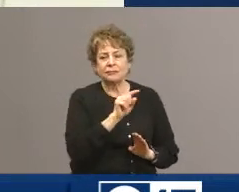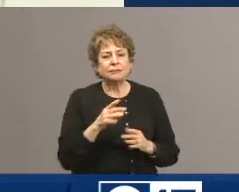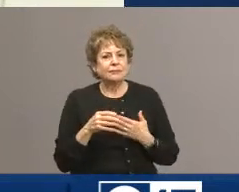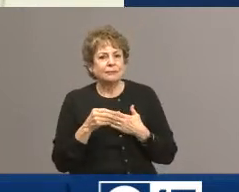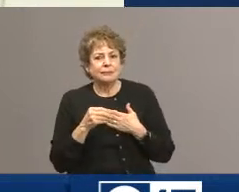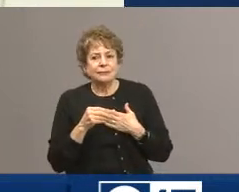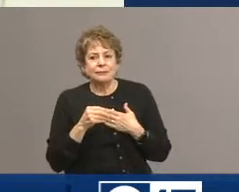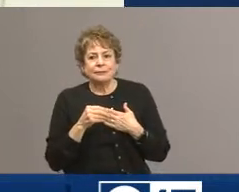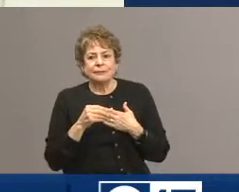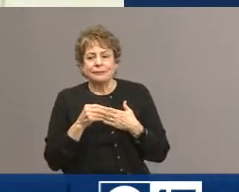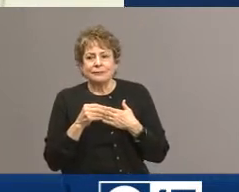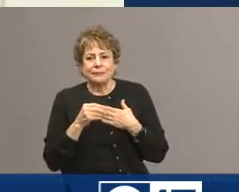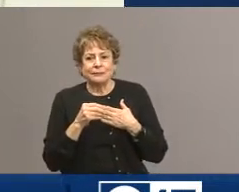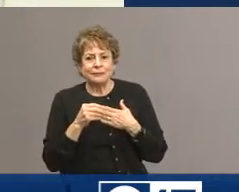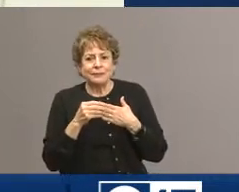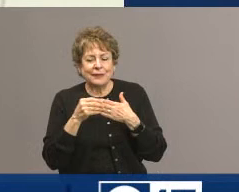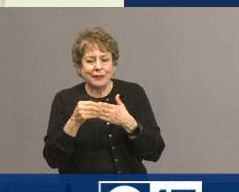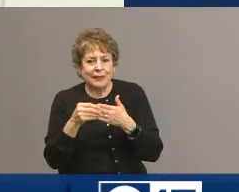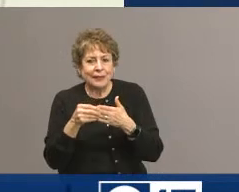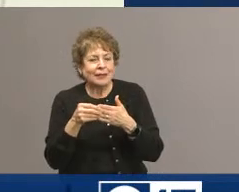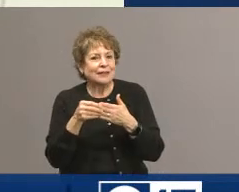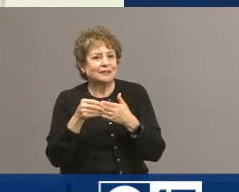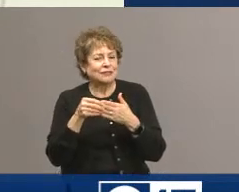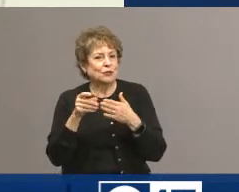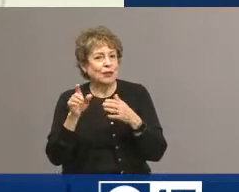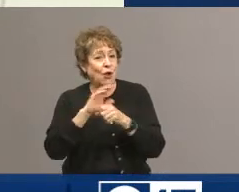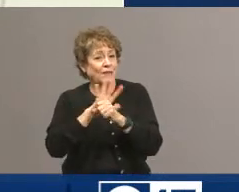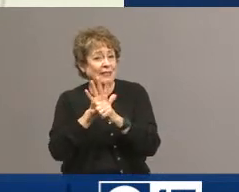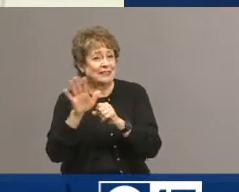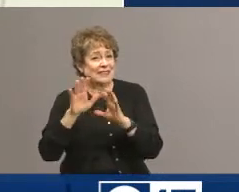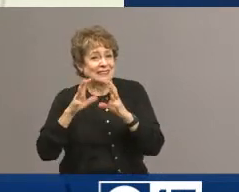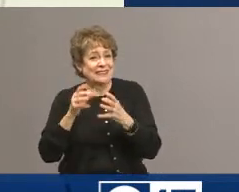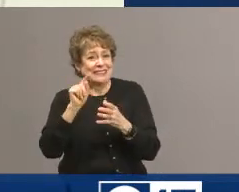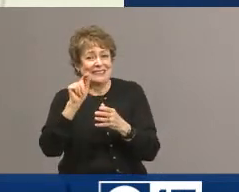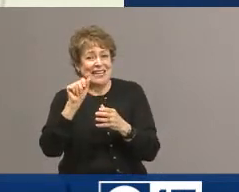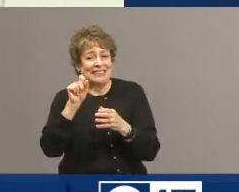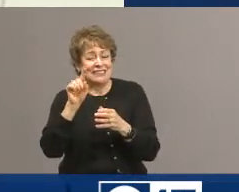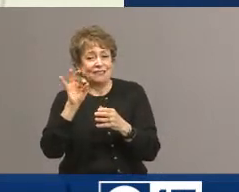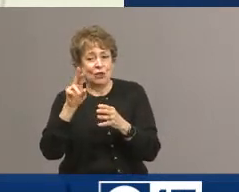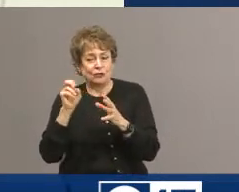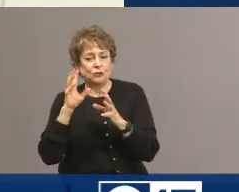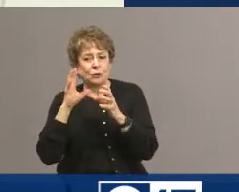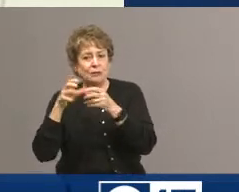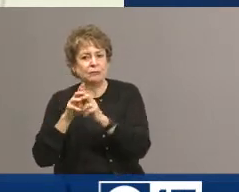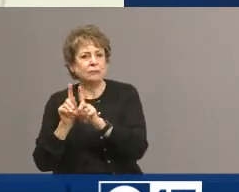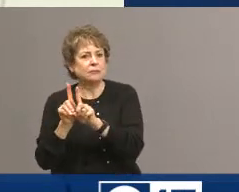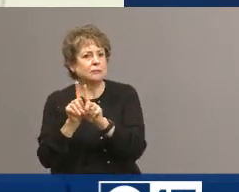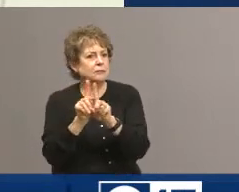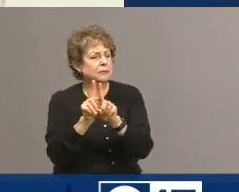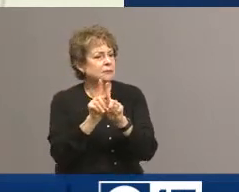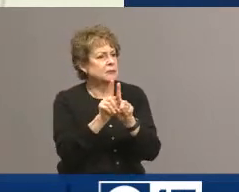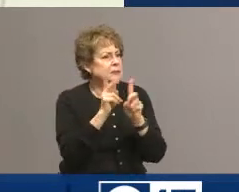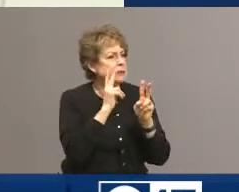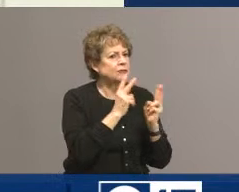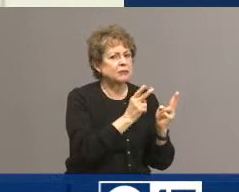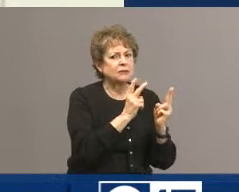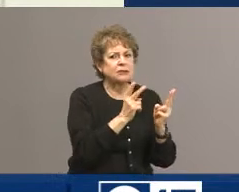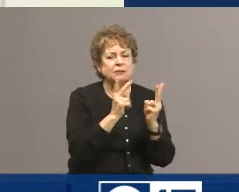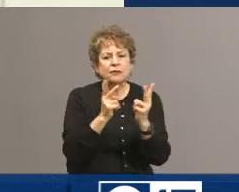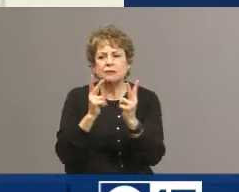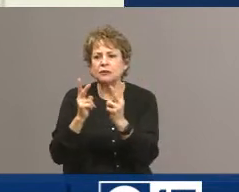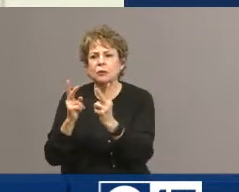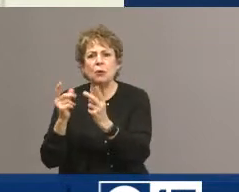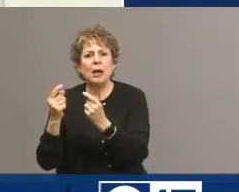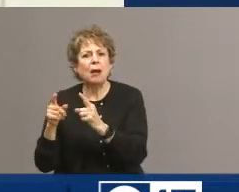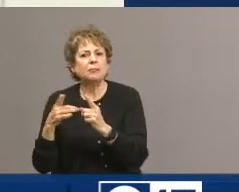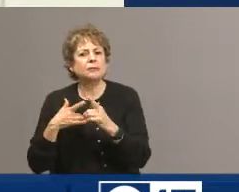Vice President Pence was going to accompany her for the update on what's happening in Arizona. It's an